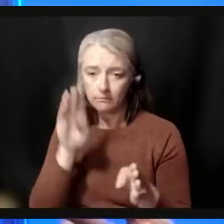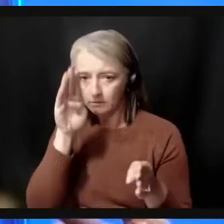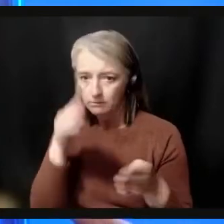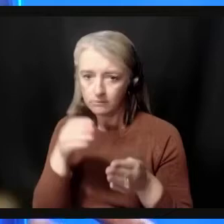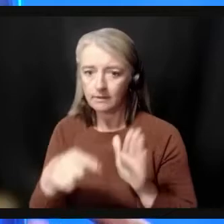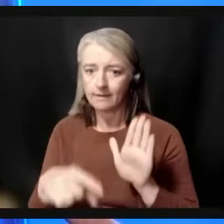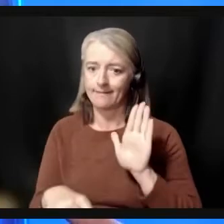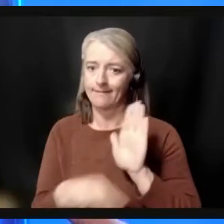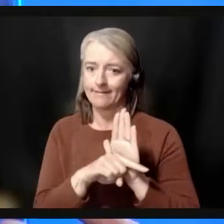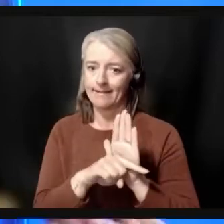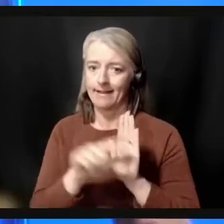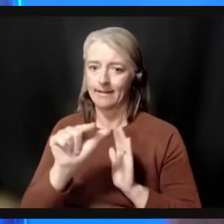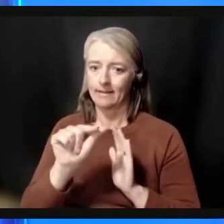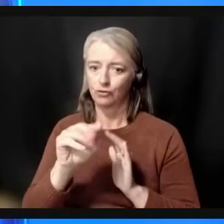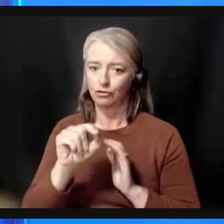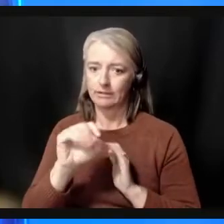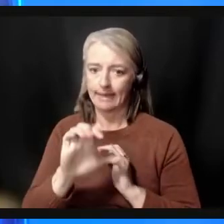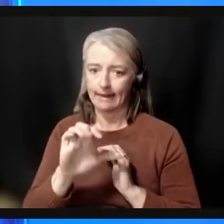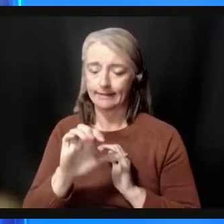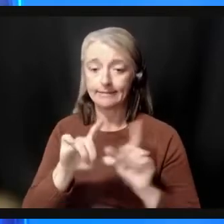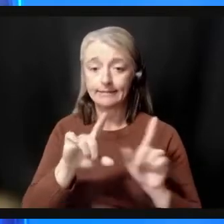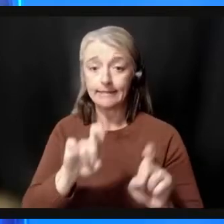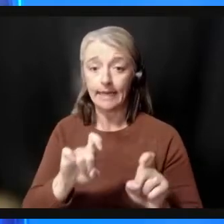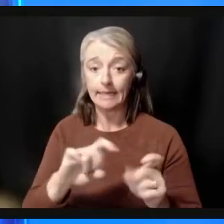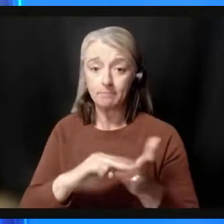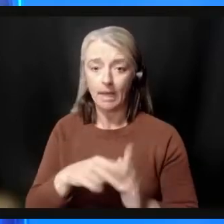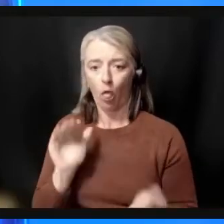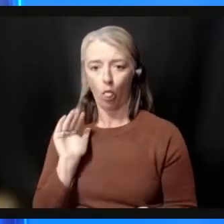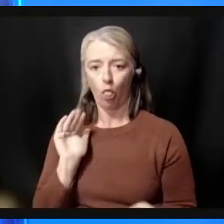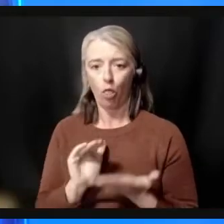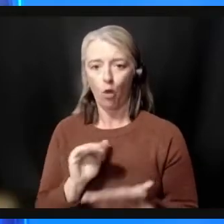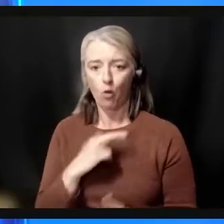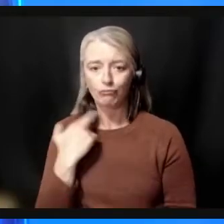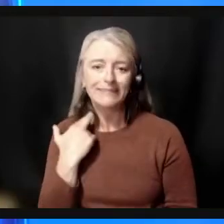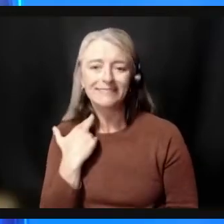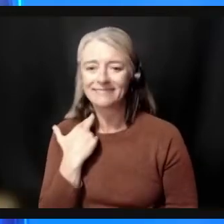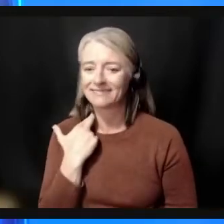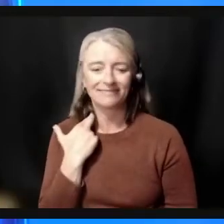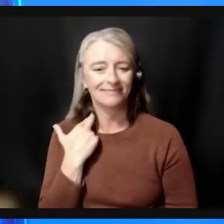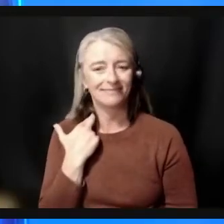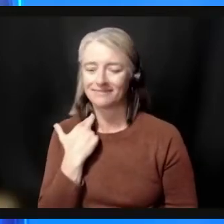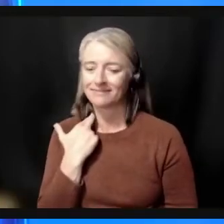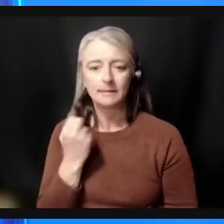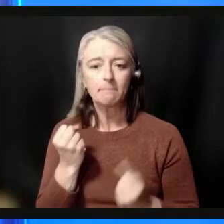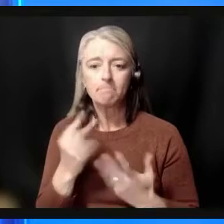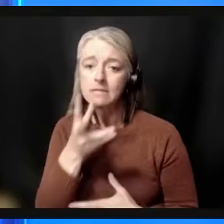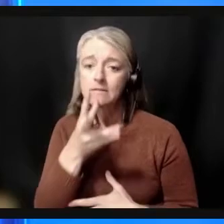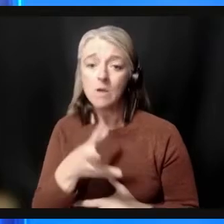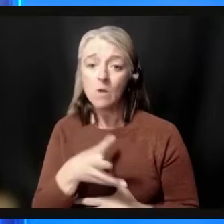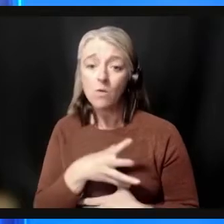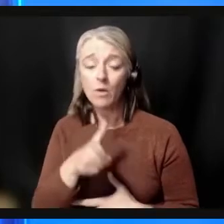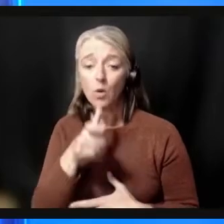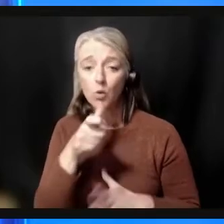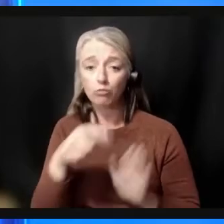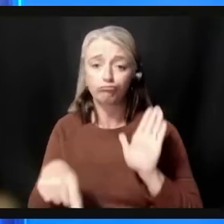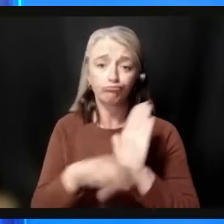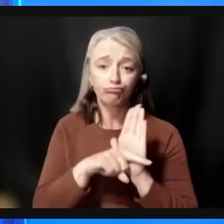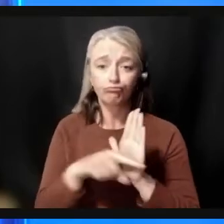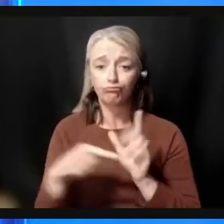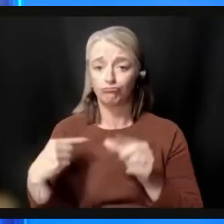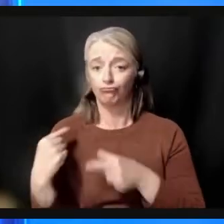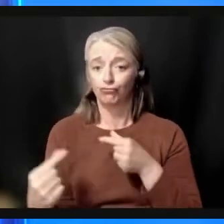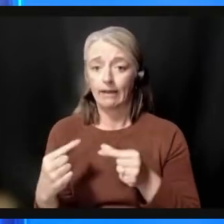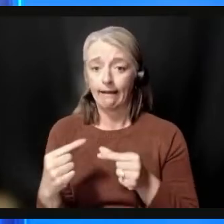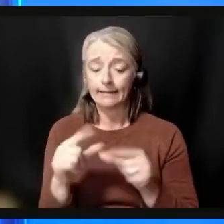genetic test does not mean low risk of cancer, and there's many women out there with negative genetic testing that are